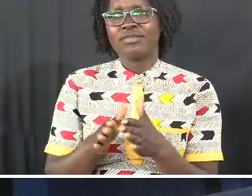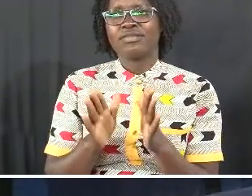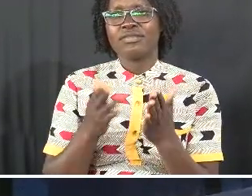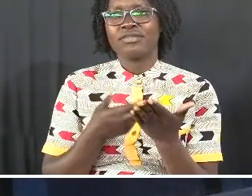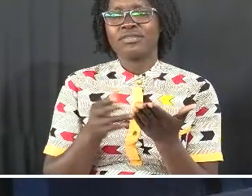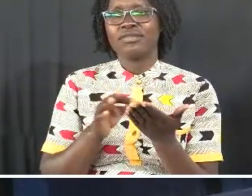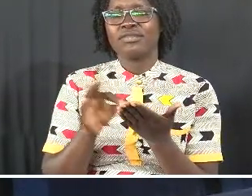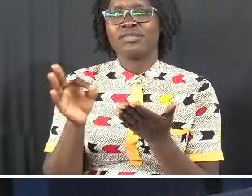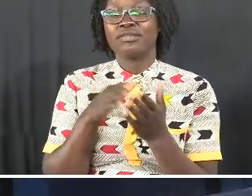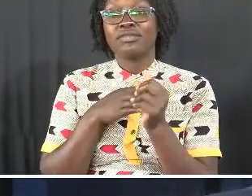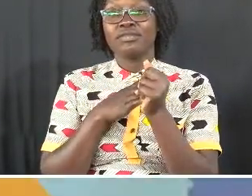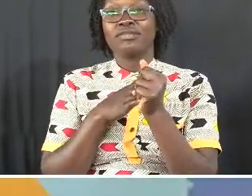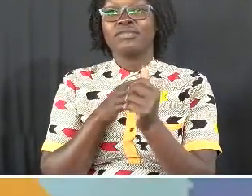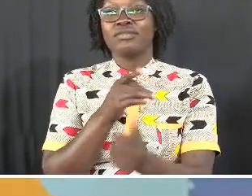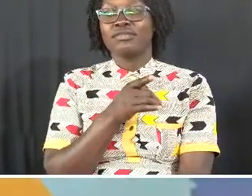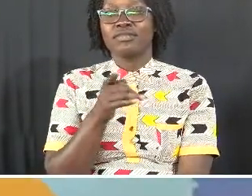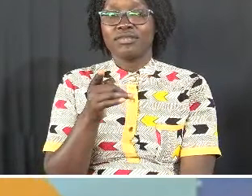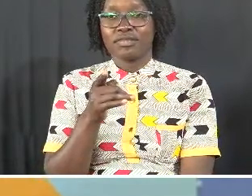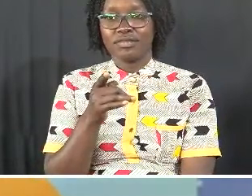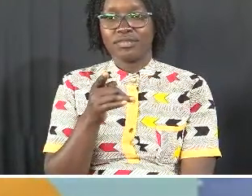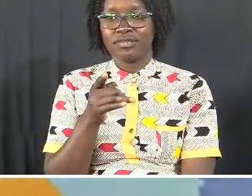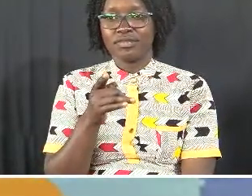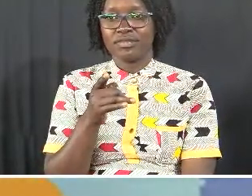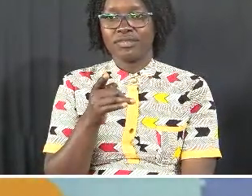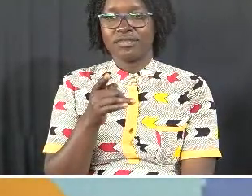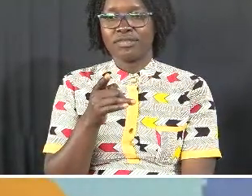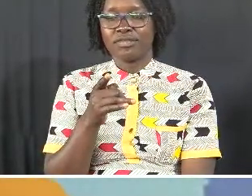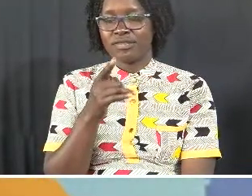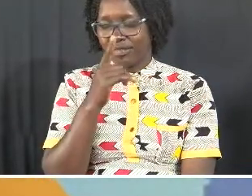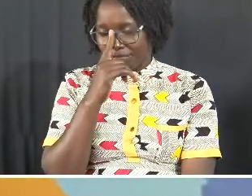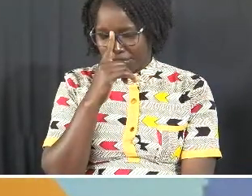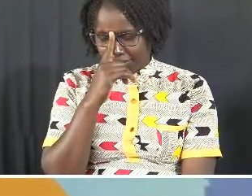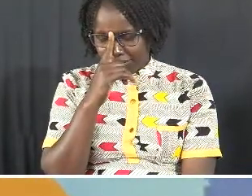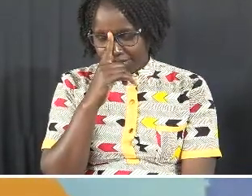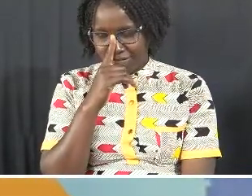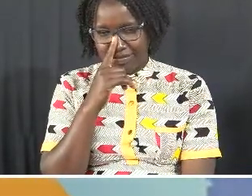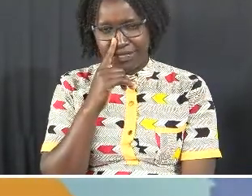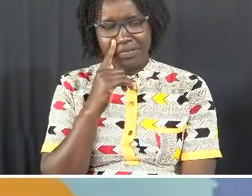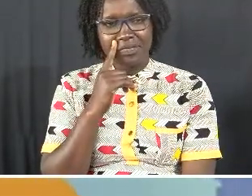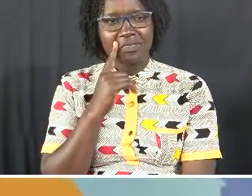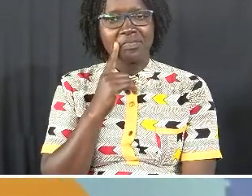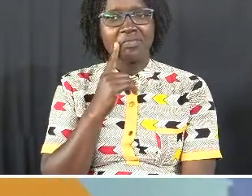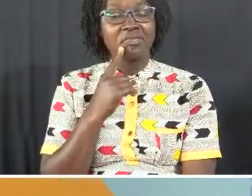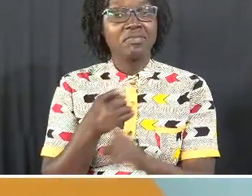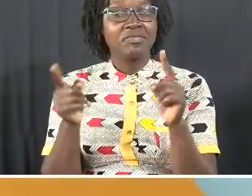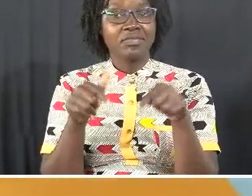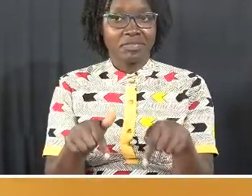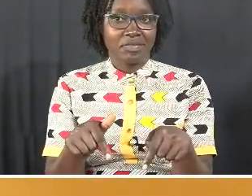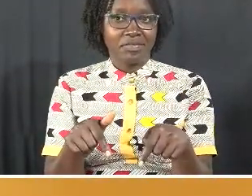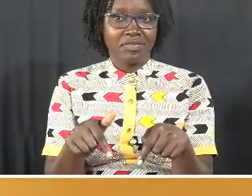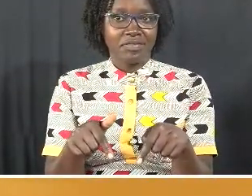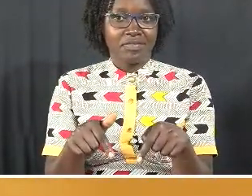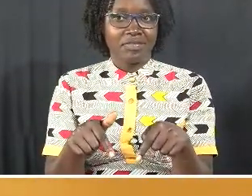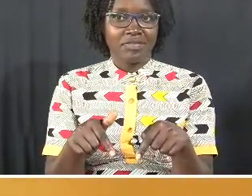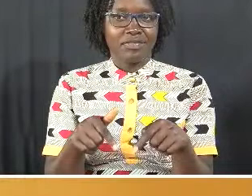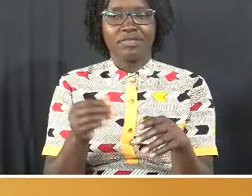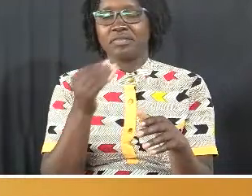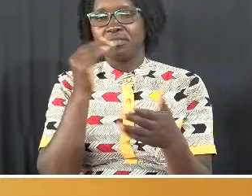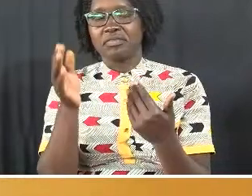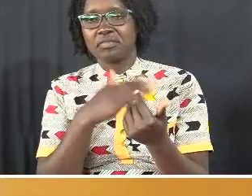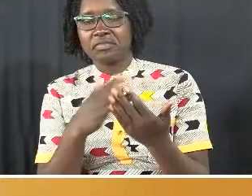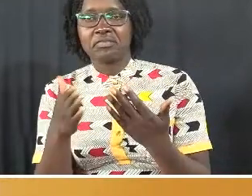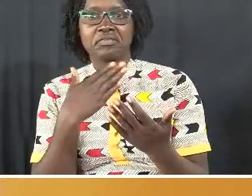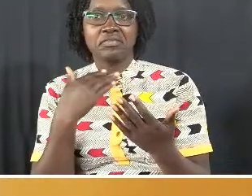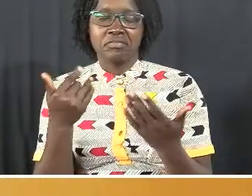Holy Spirit to lead you, to guide everything in your life. But today, we eat whatever we want.